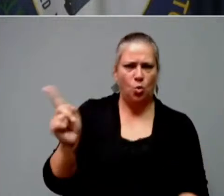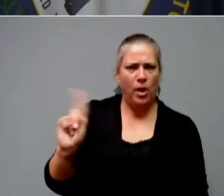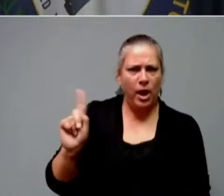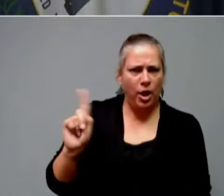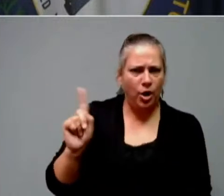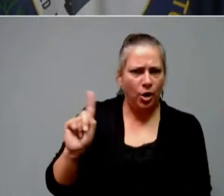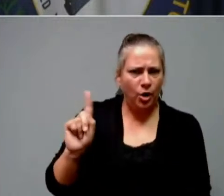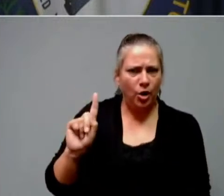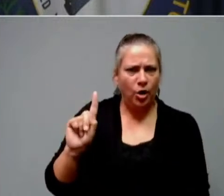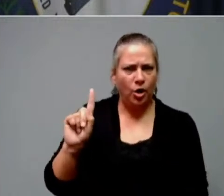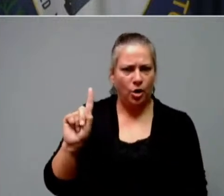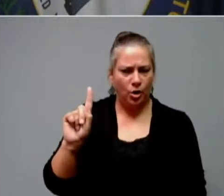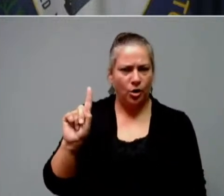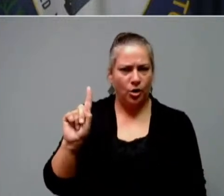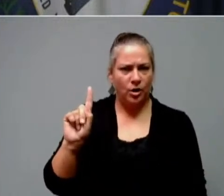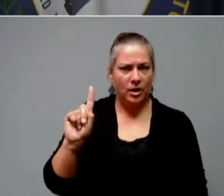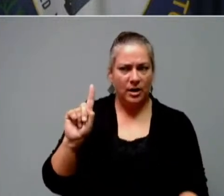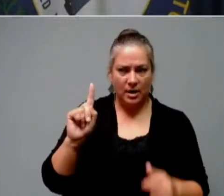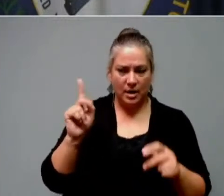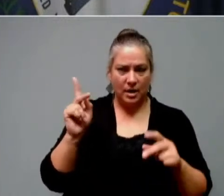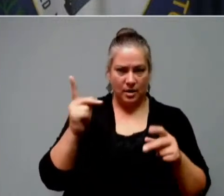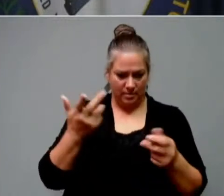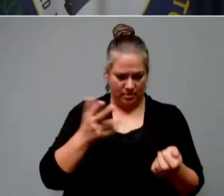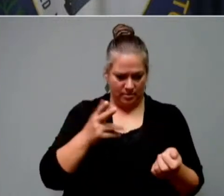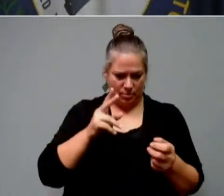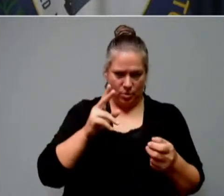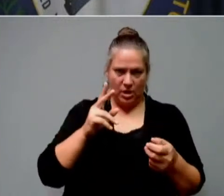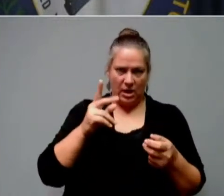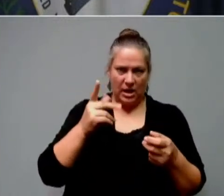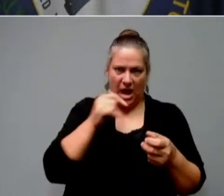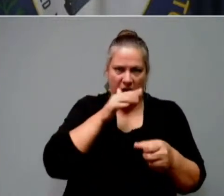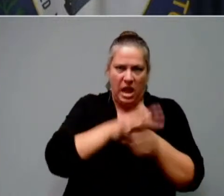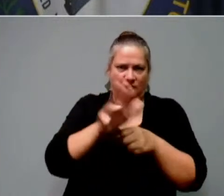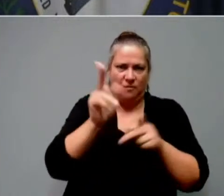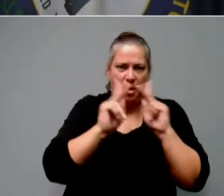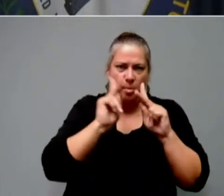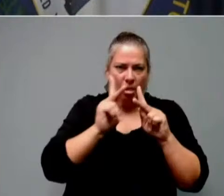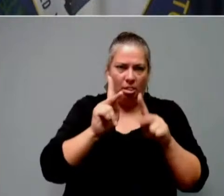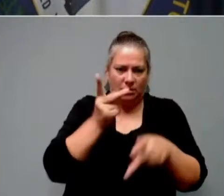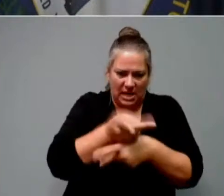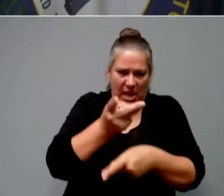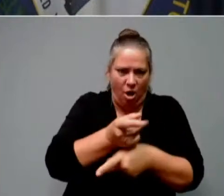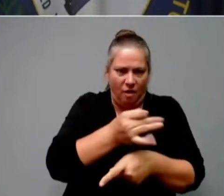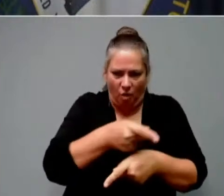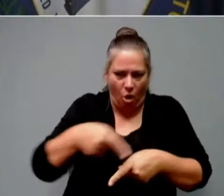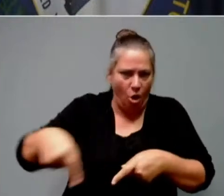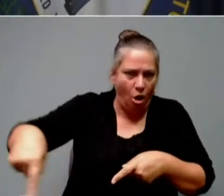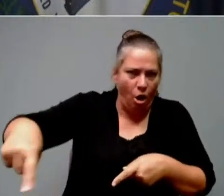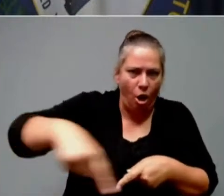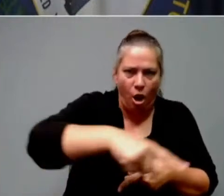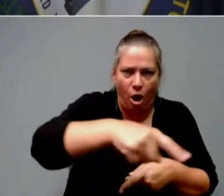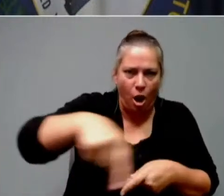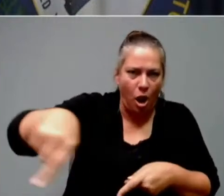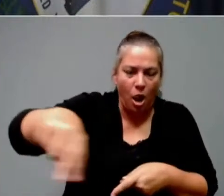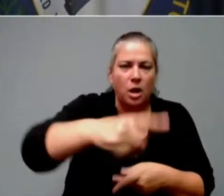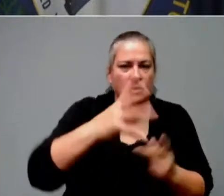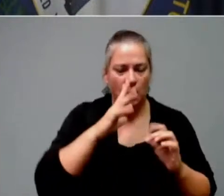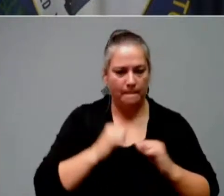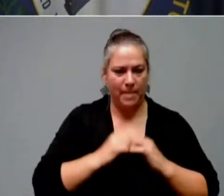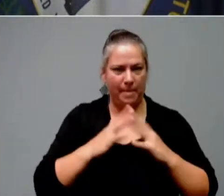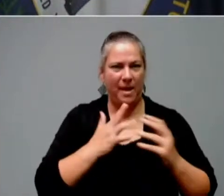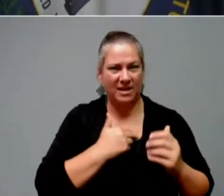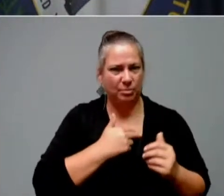of someone to see you before we run out of the bed itself. And that's why we're working to try to have a